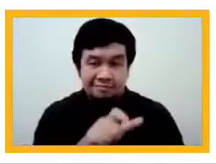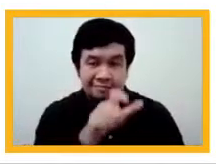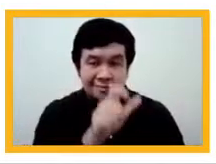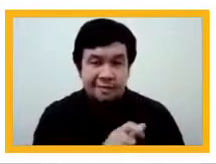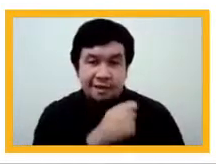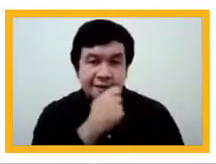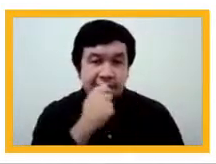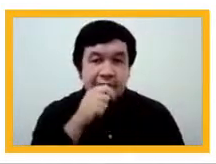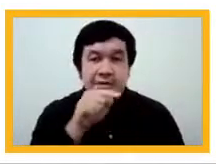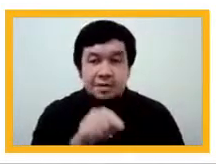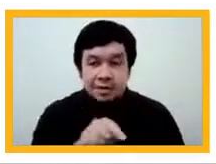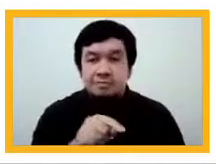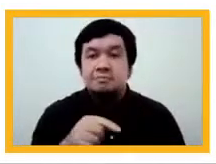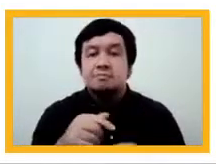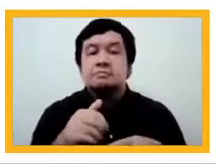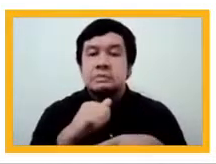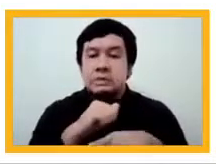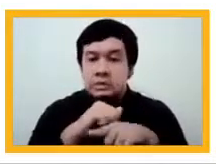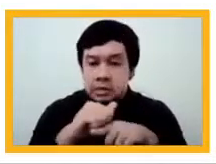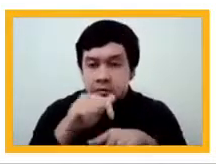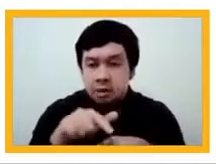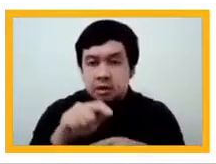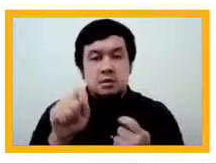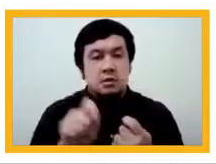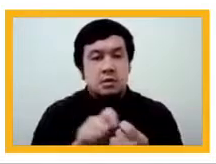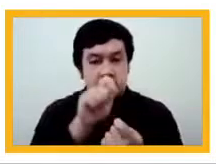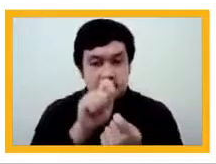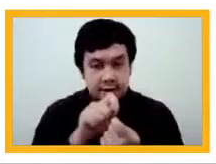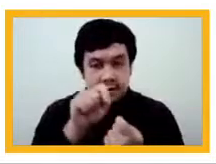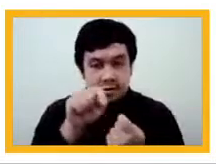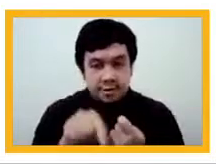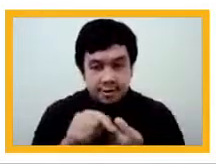for specific training